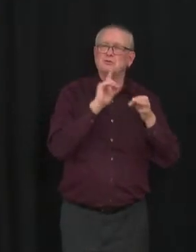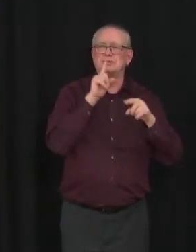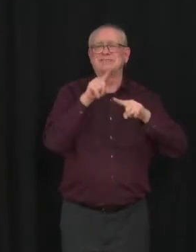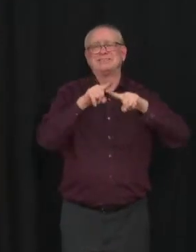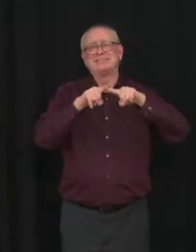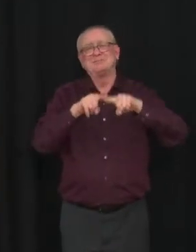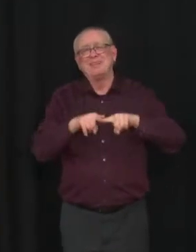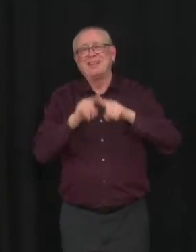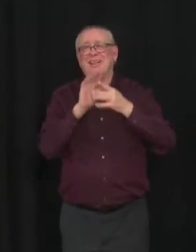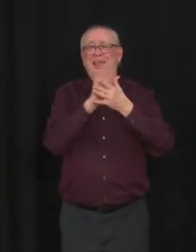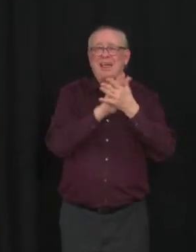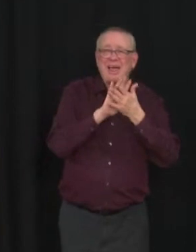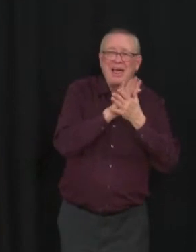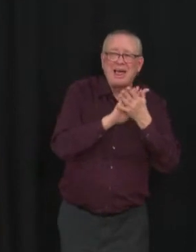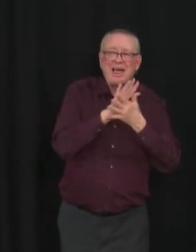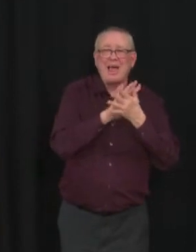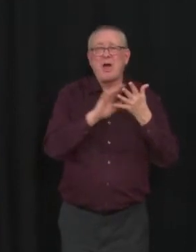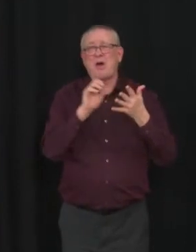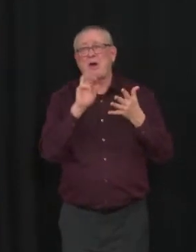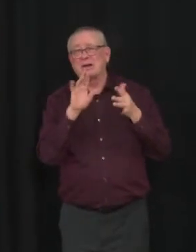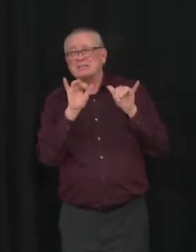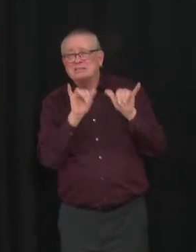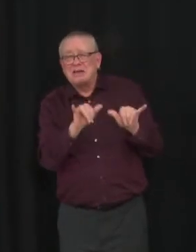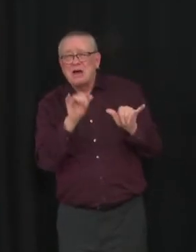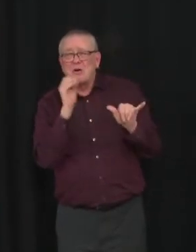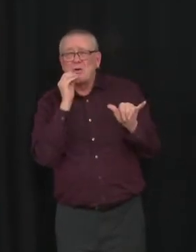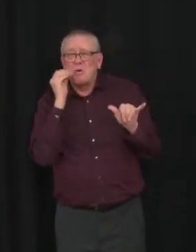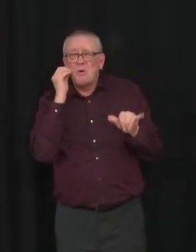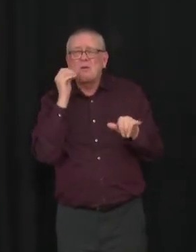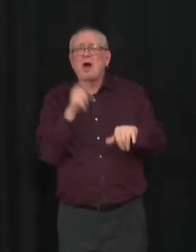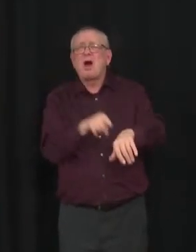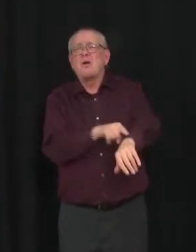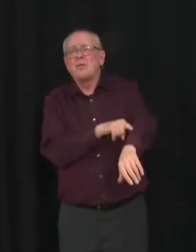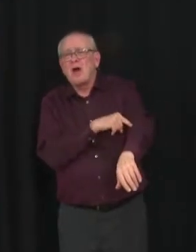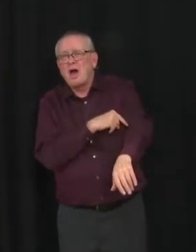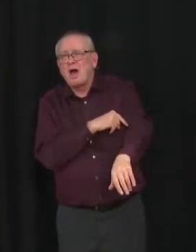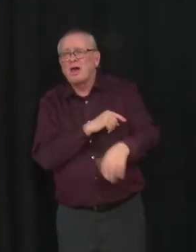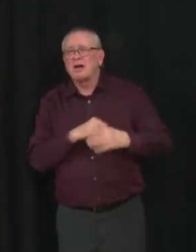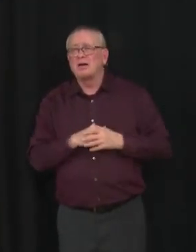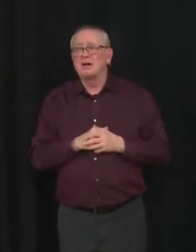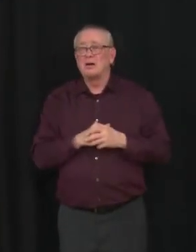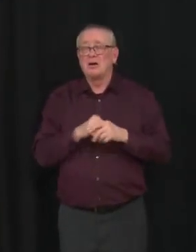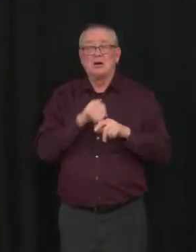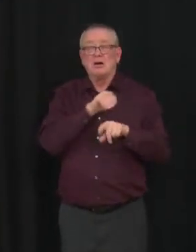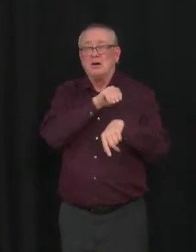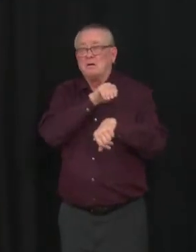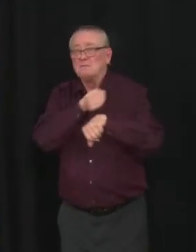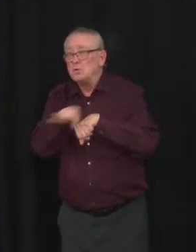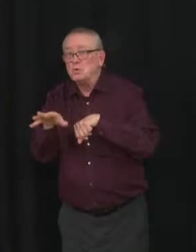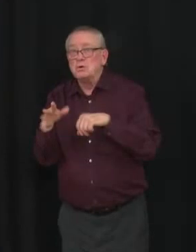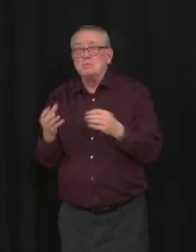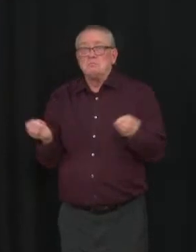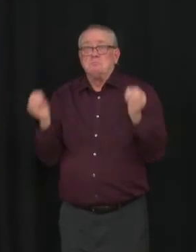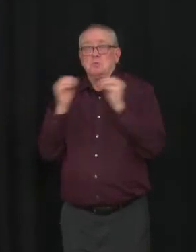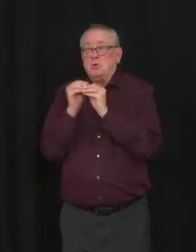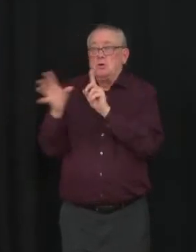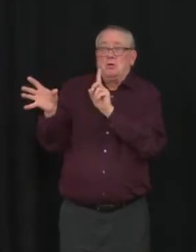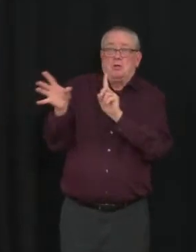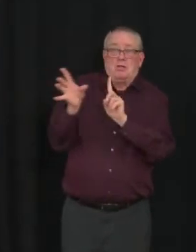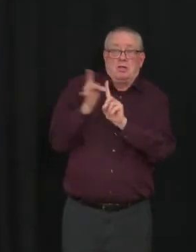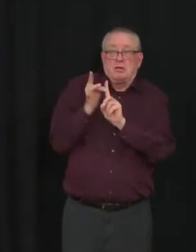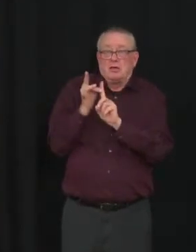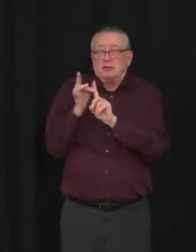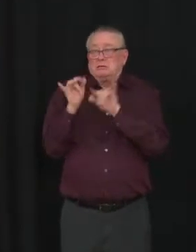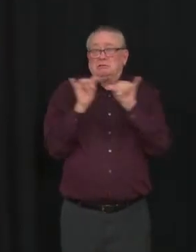then how long they would have to self-isolate and what the potential impacts could be on the healthcare system. And Carrie, do you have a